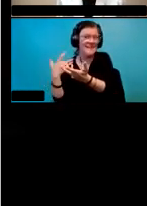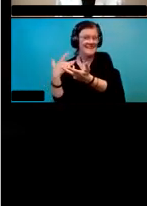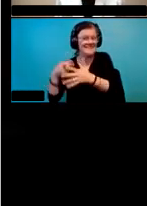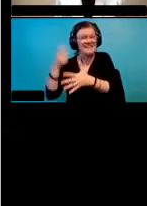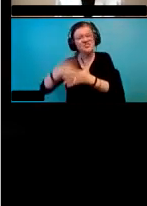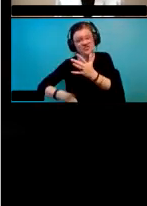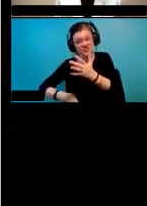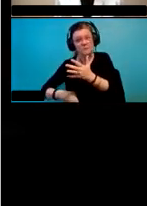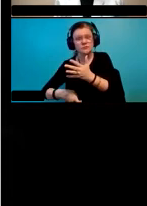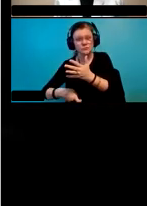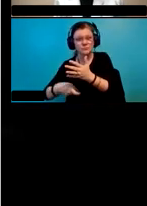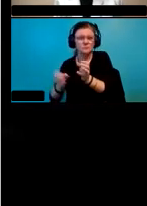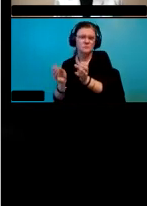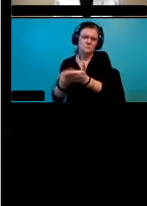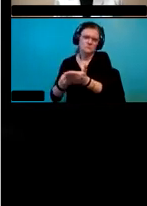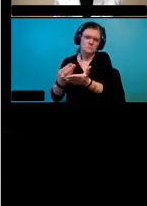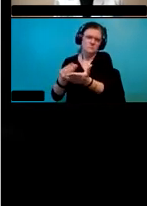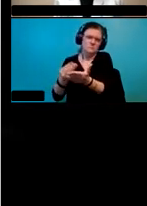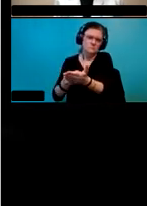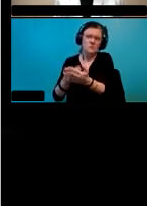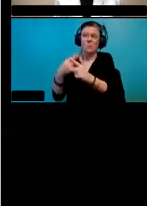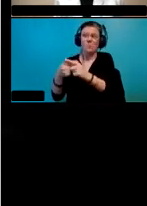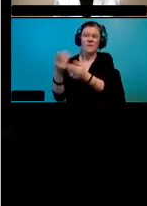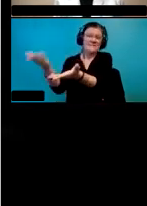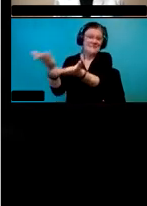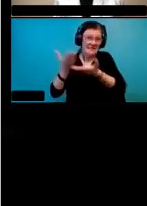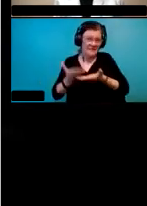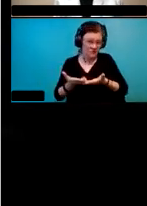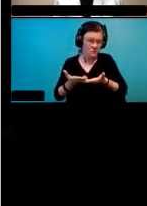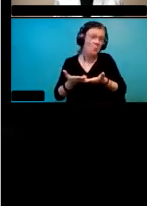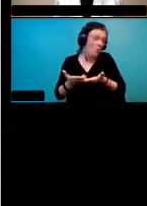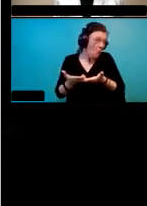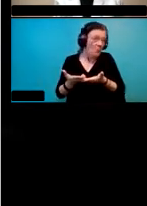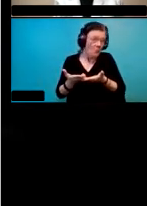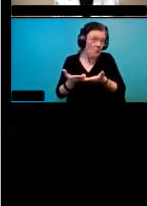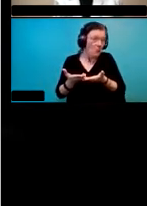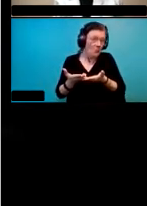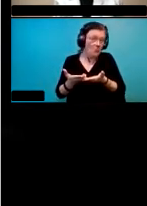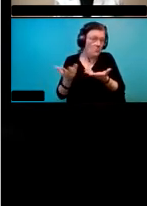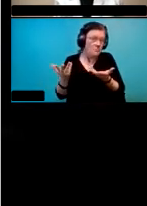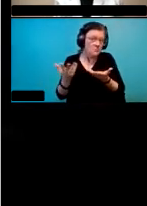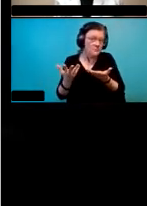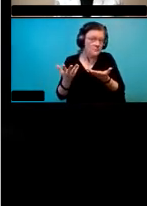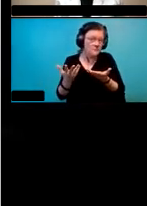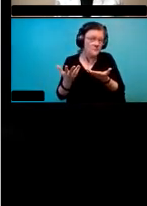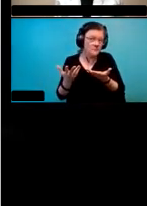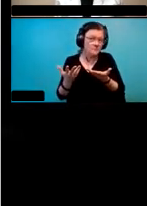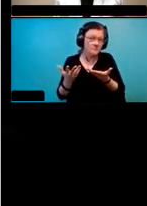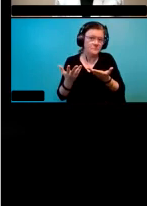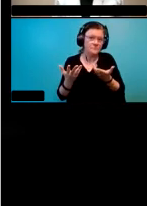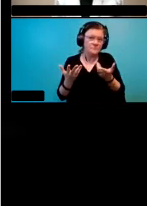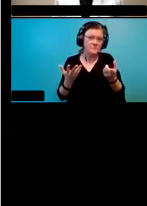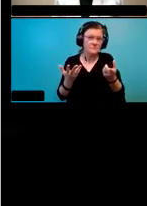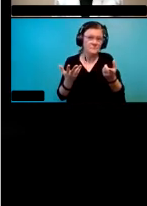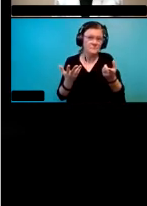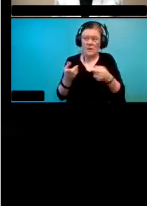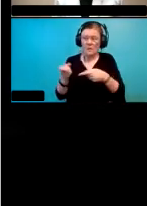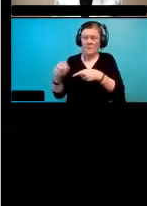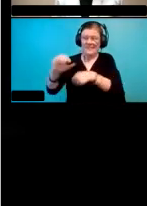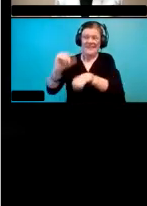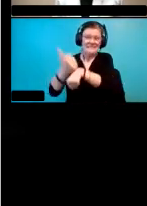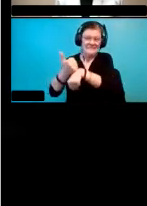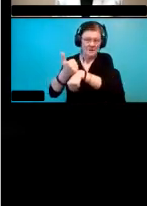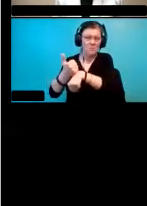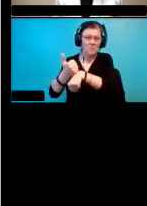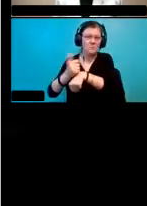fee for it and it'll be delivered. And those bubble packs are set up for you so